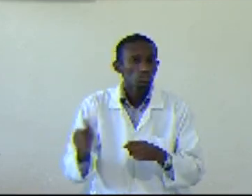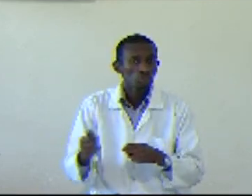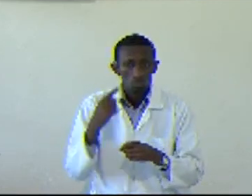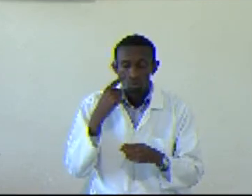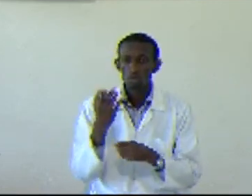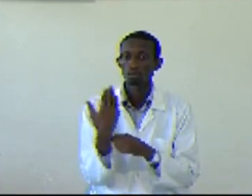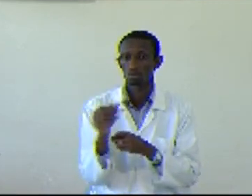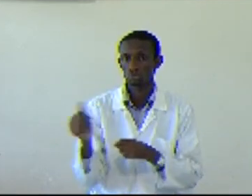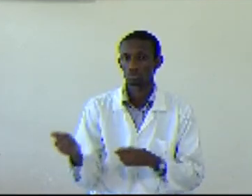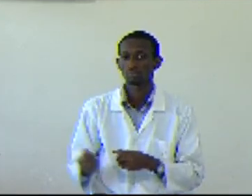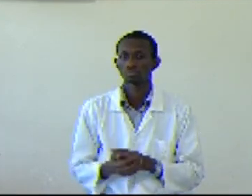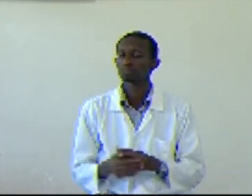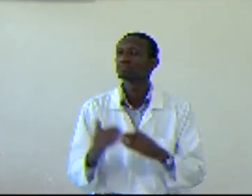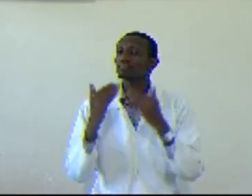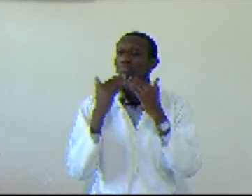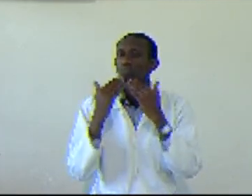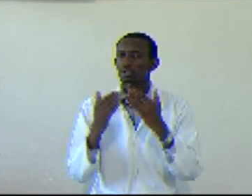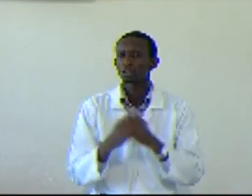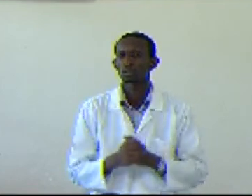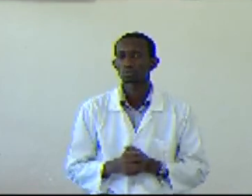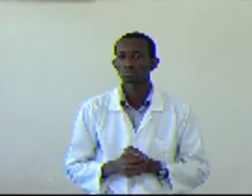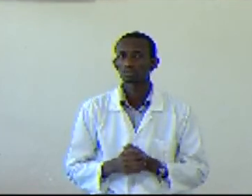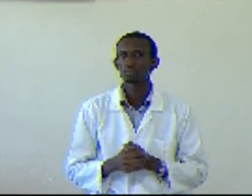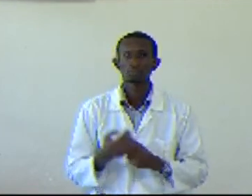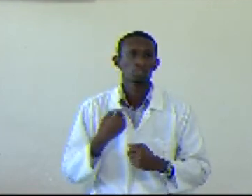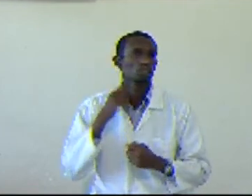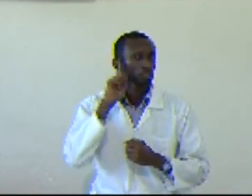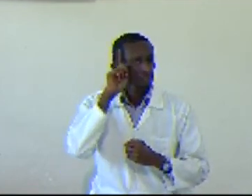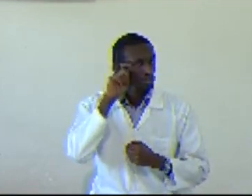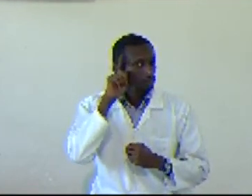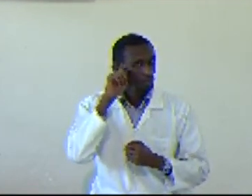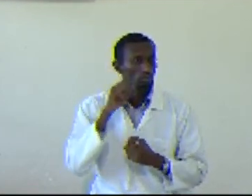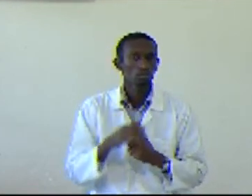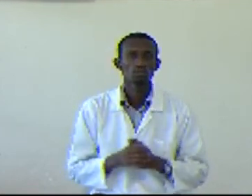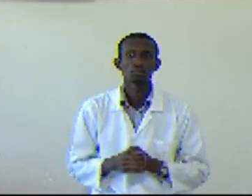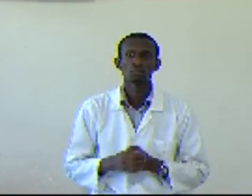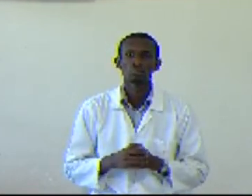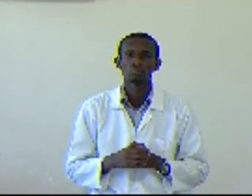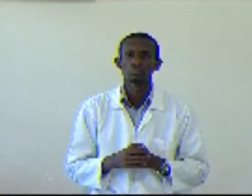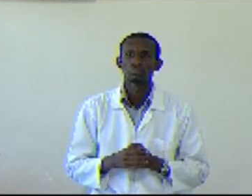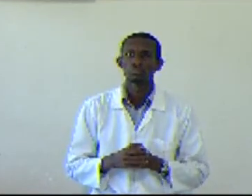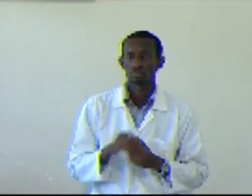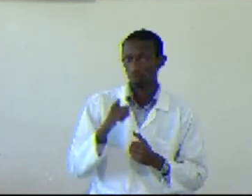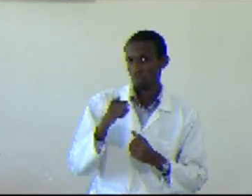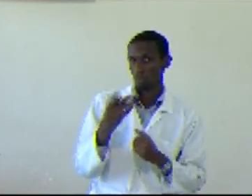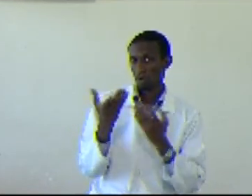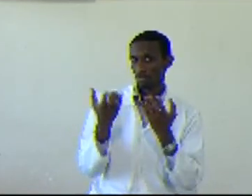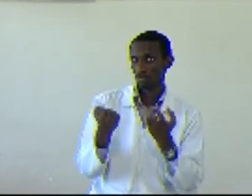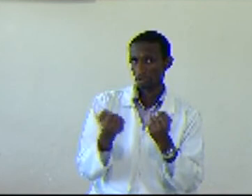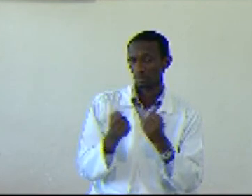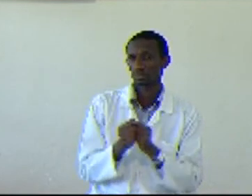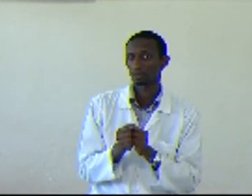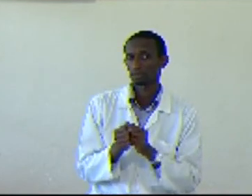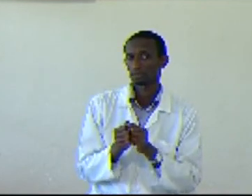right? Thank you, and I think that you have used